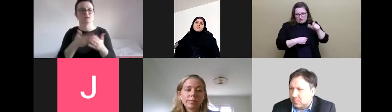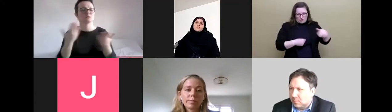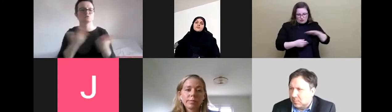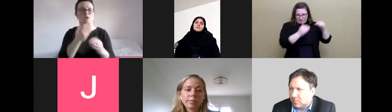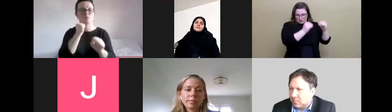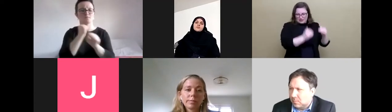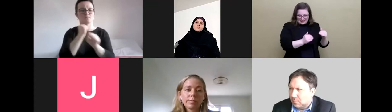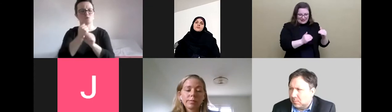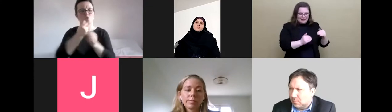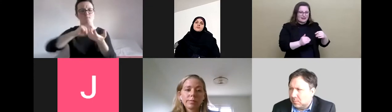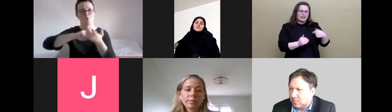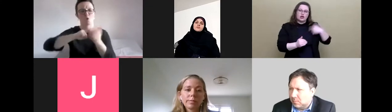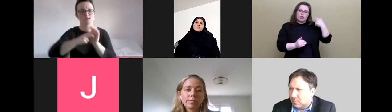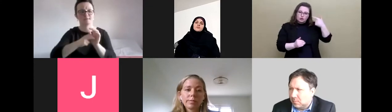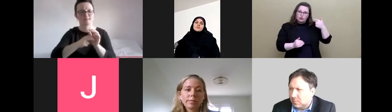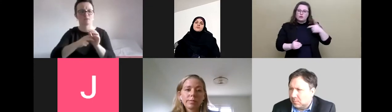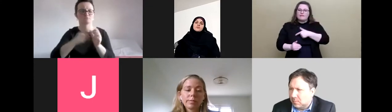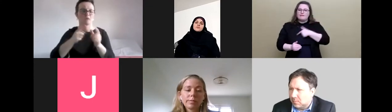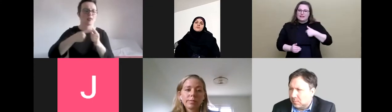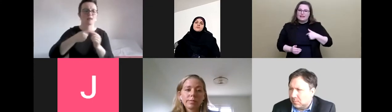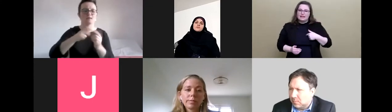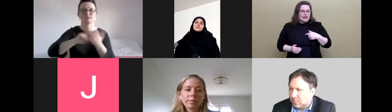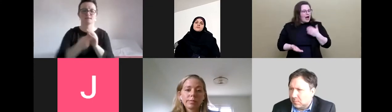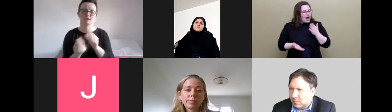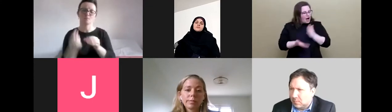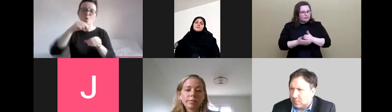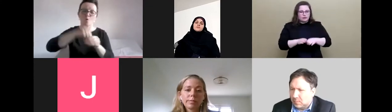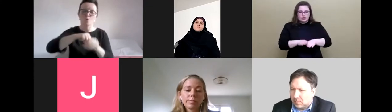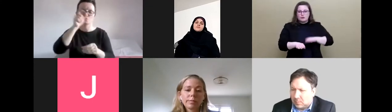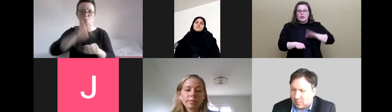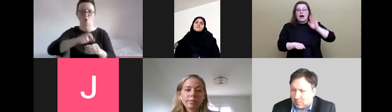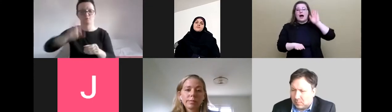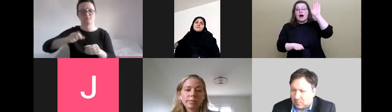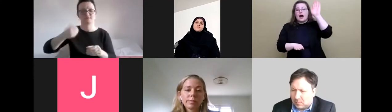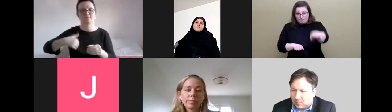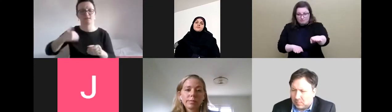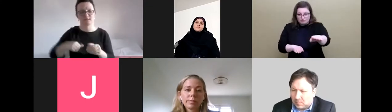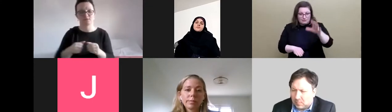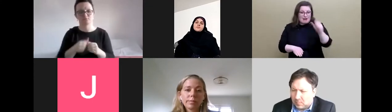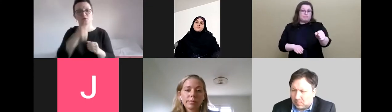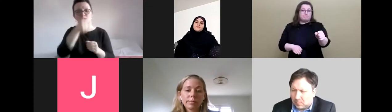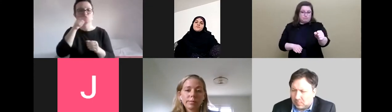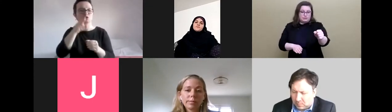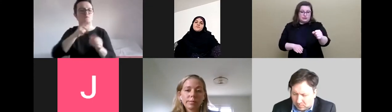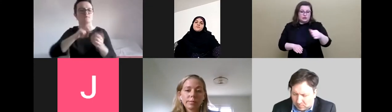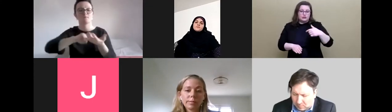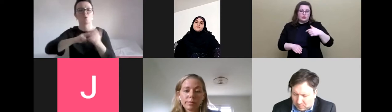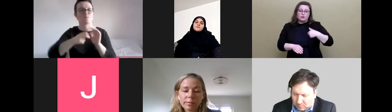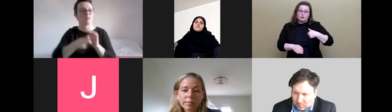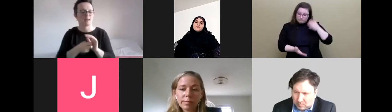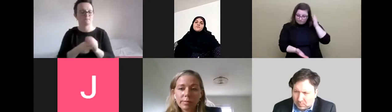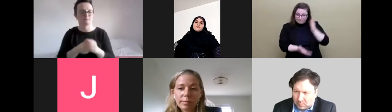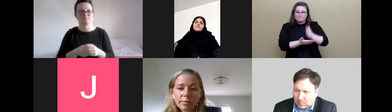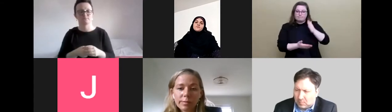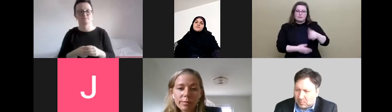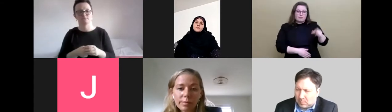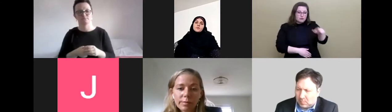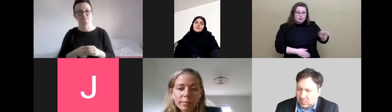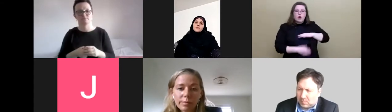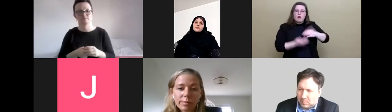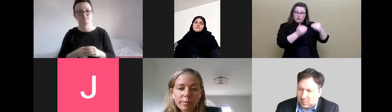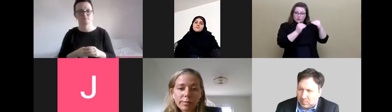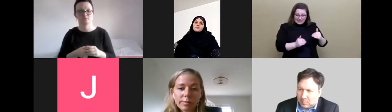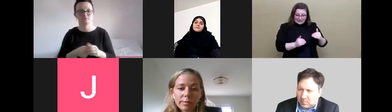achieve huge progress and that this will ensure that persons of disabilities are involved in